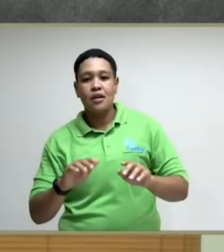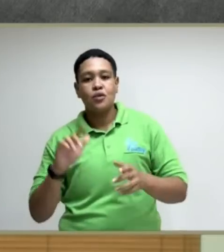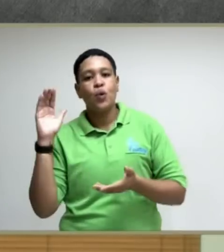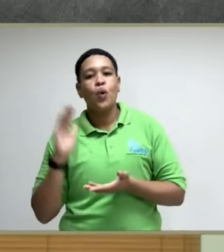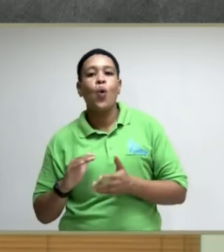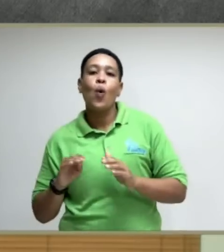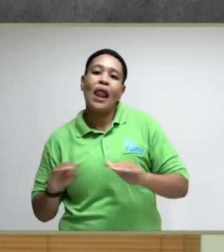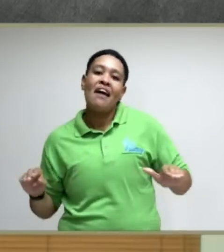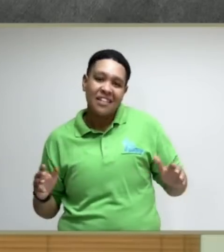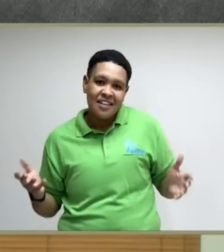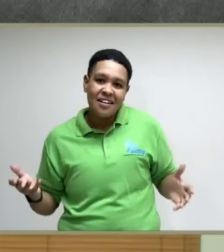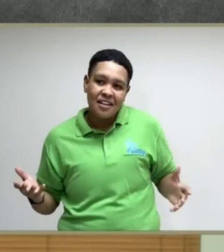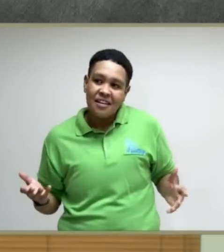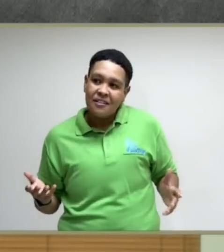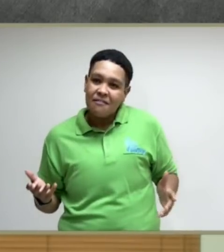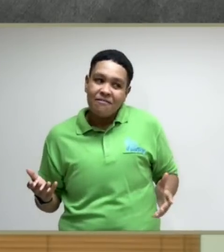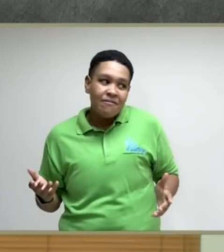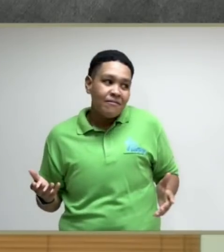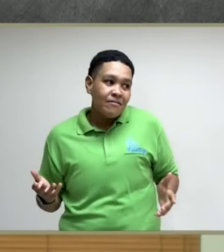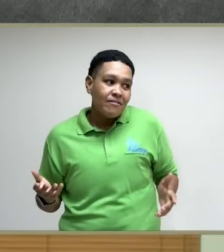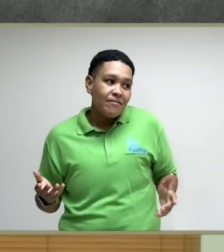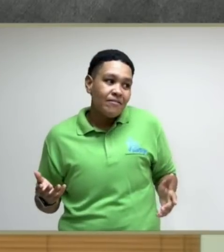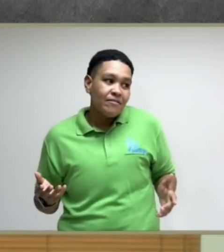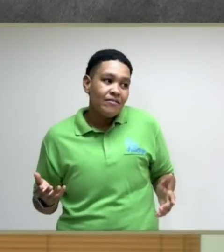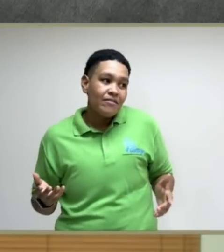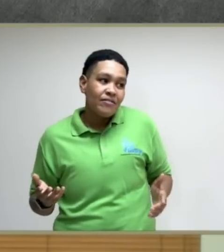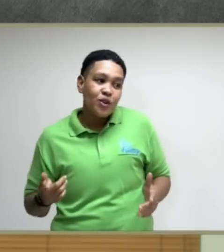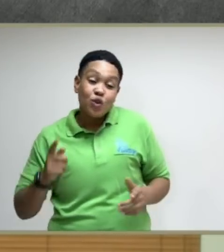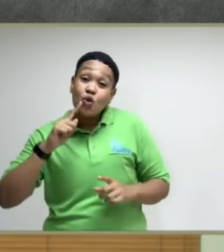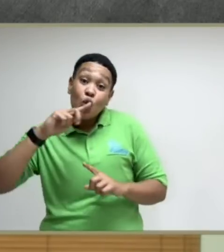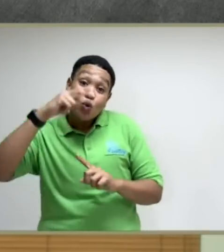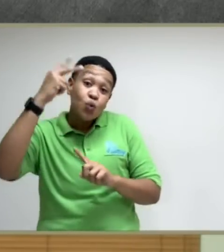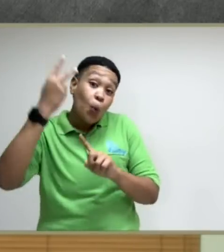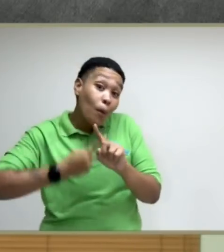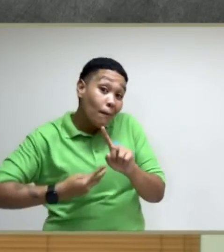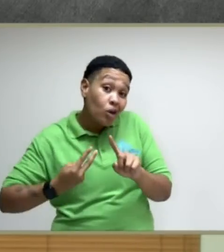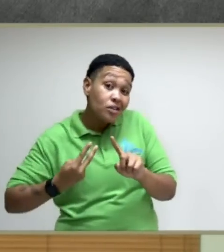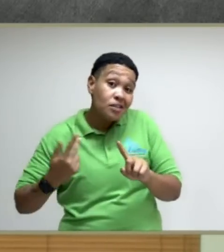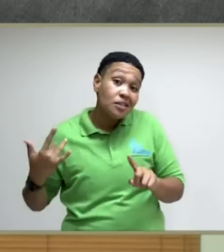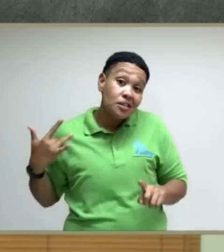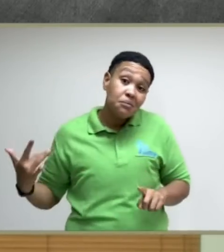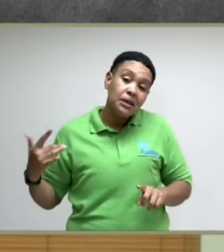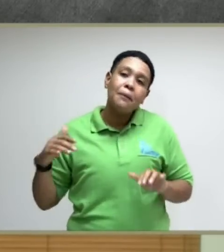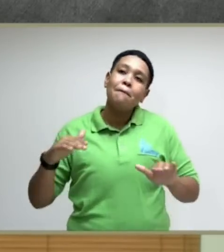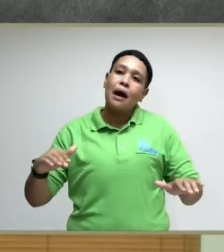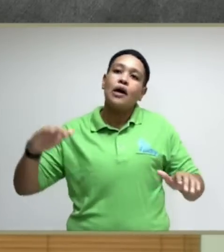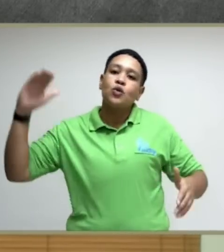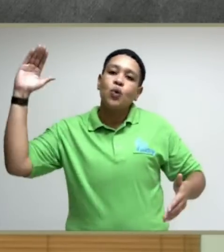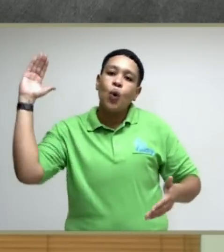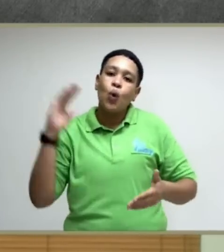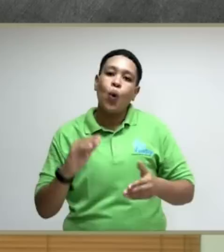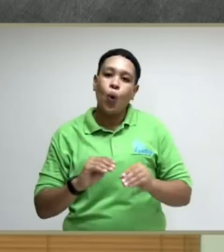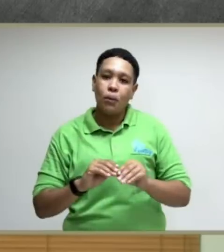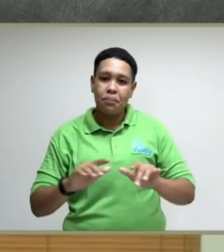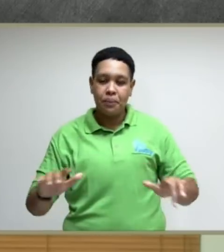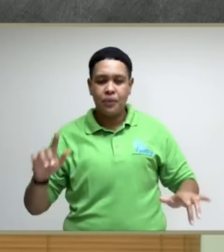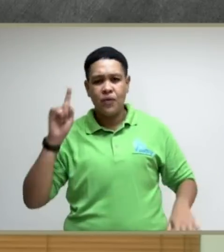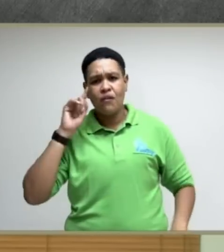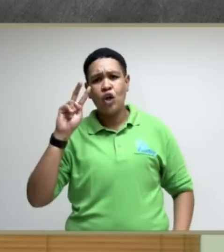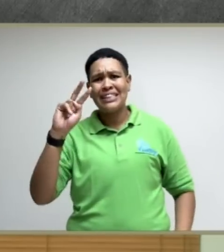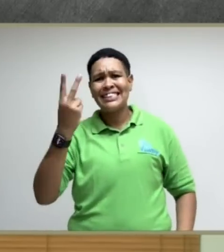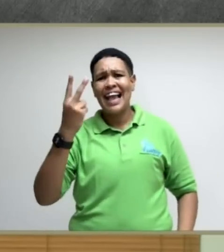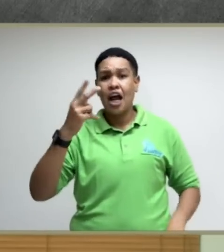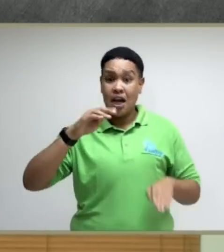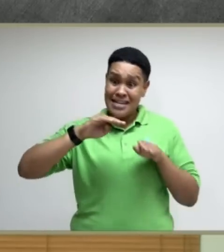levels. So it took about 2 months to get back to the low level of transmission. For the second